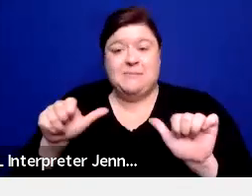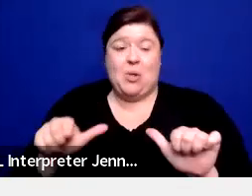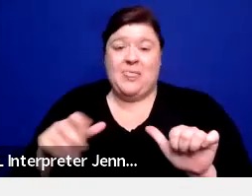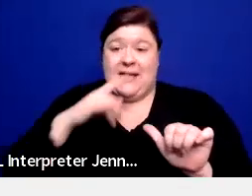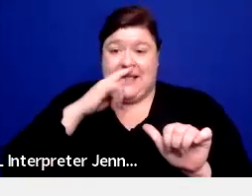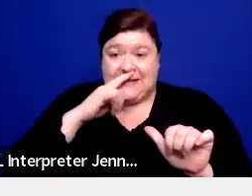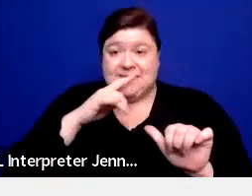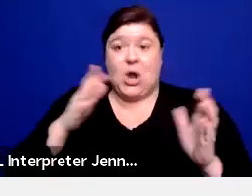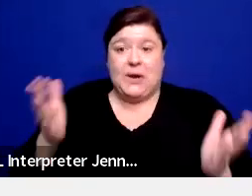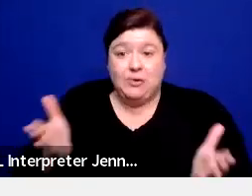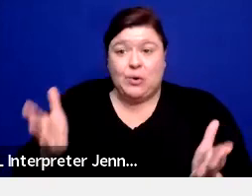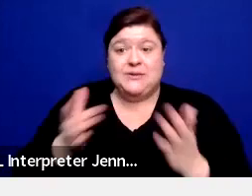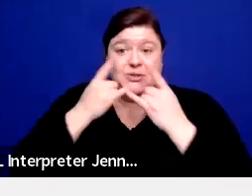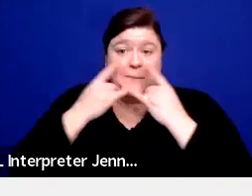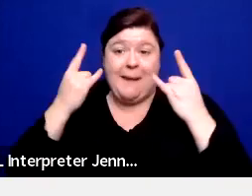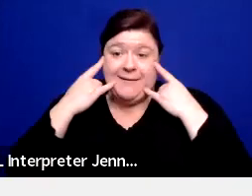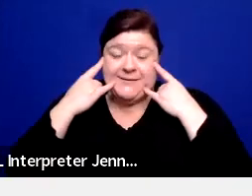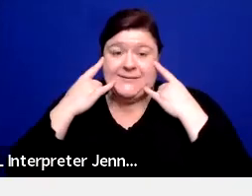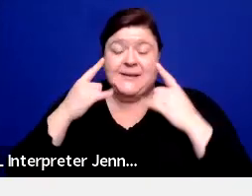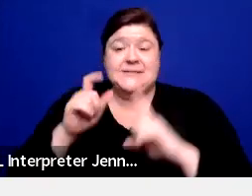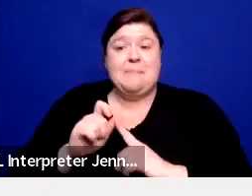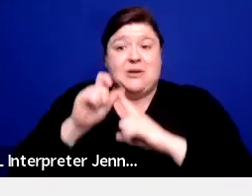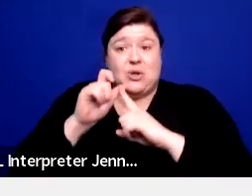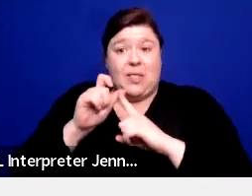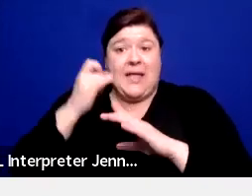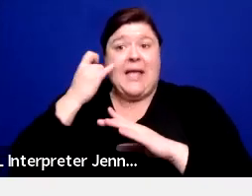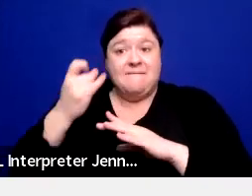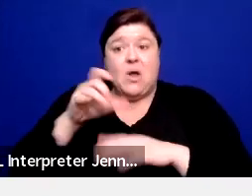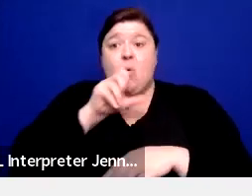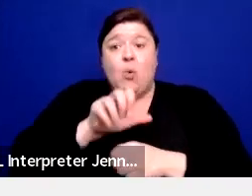highly encouraged to mask, especially if they are of that masking age.